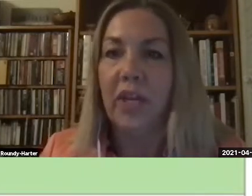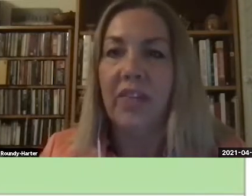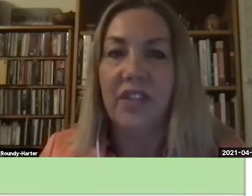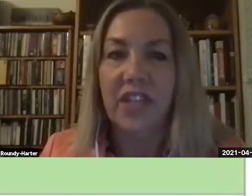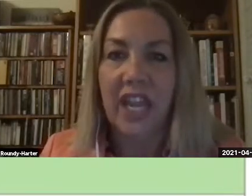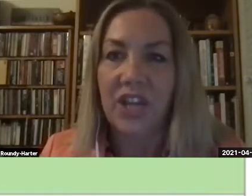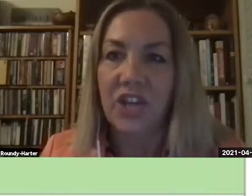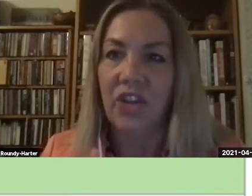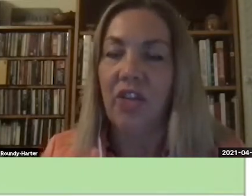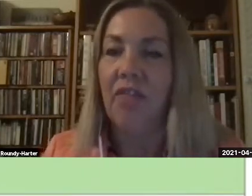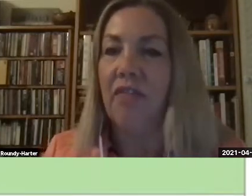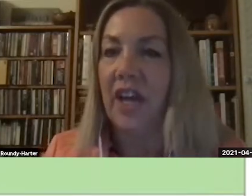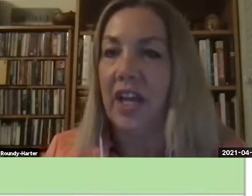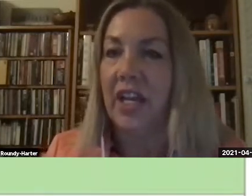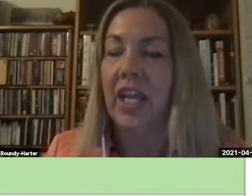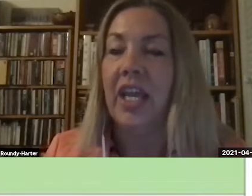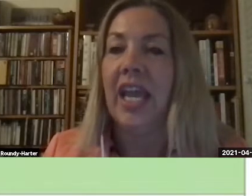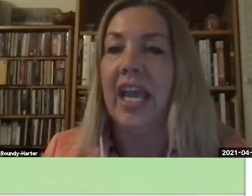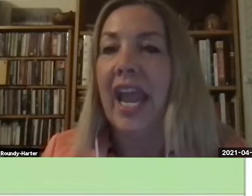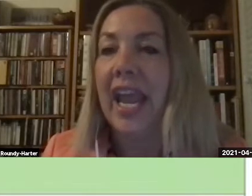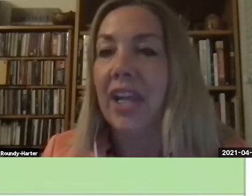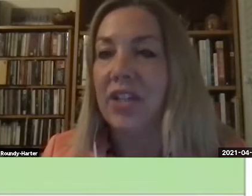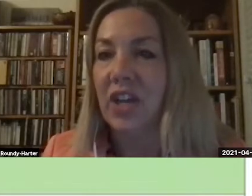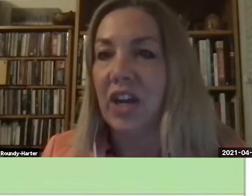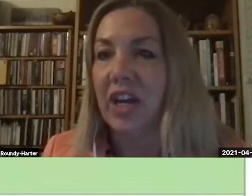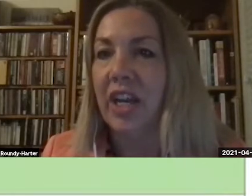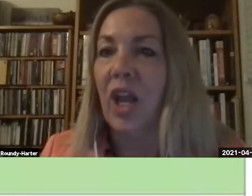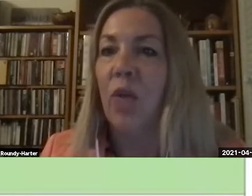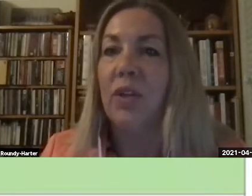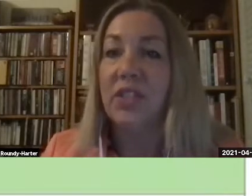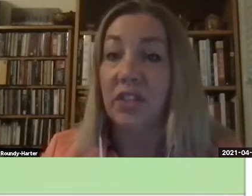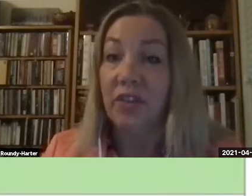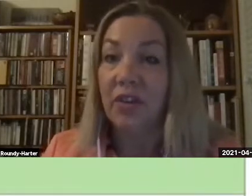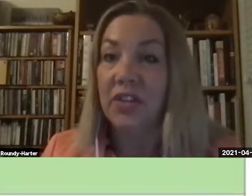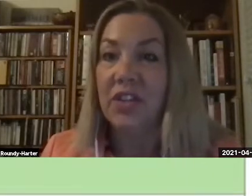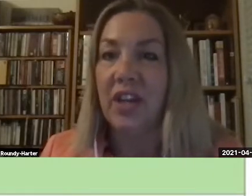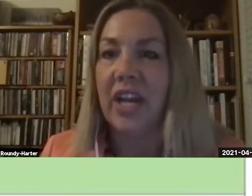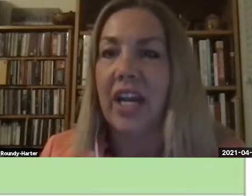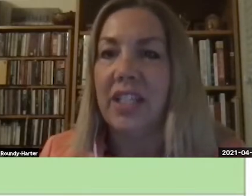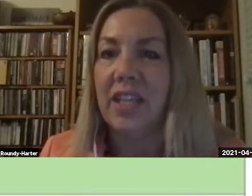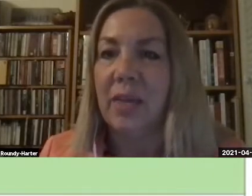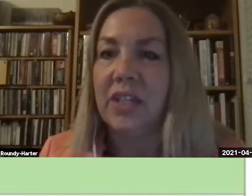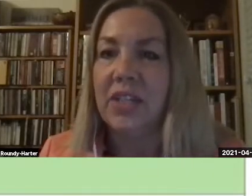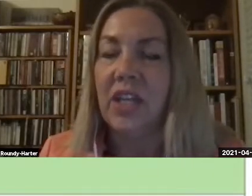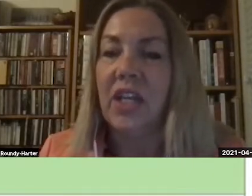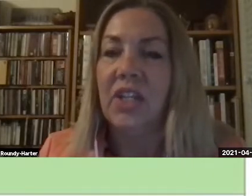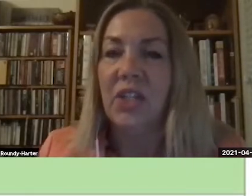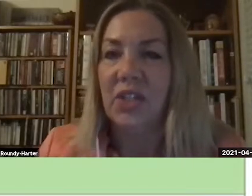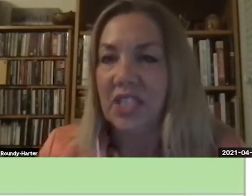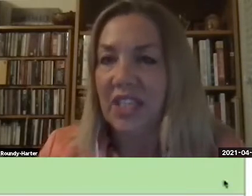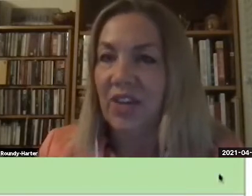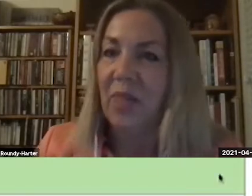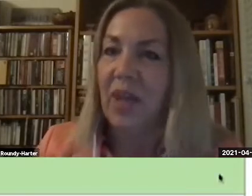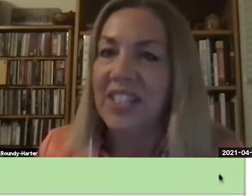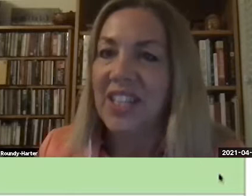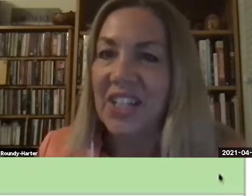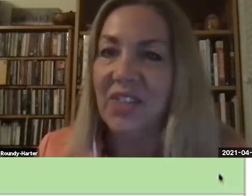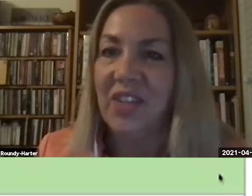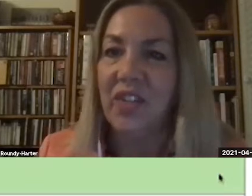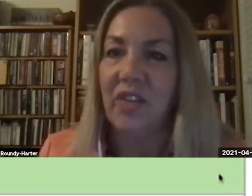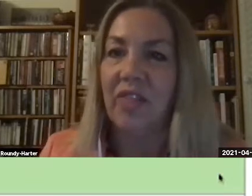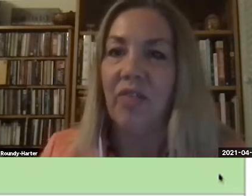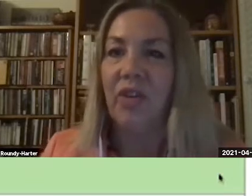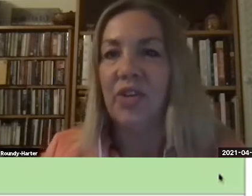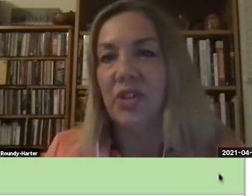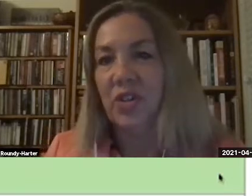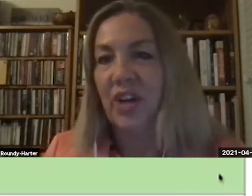warm, invitational, fun, and hands-on while still focused on academics. So you see there the mascots of